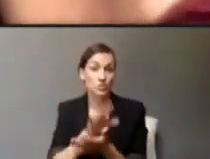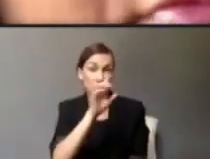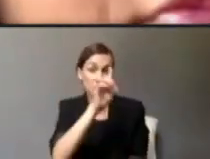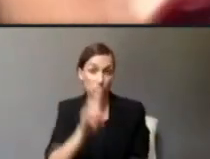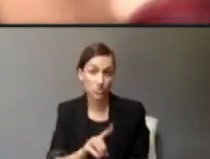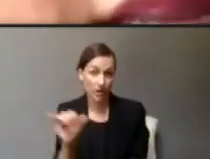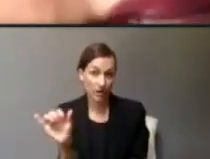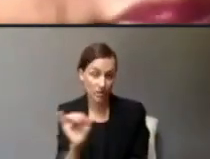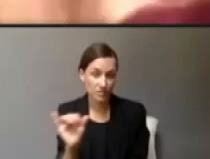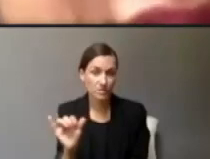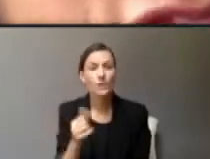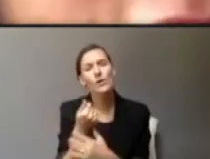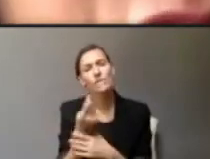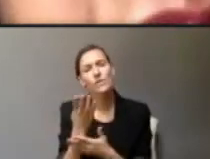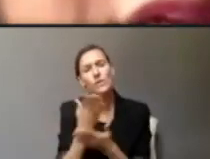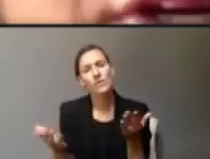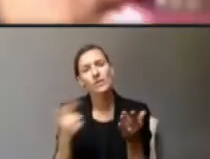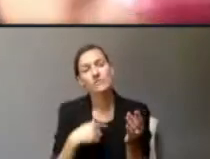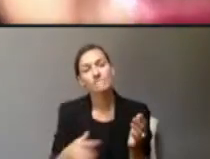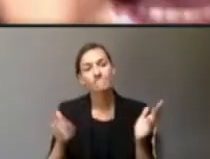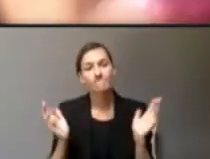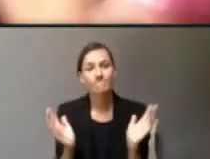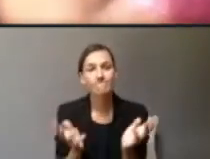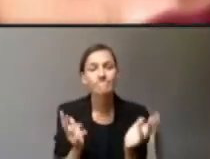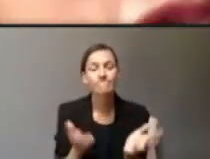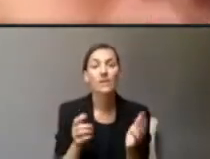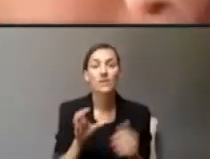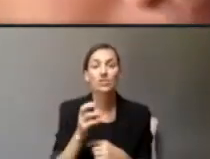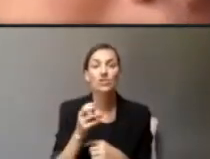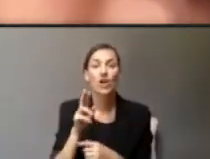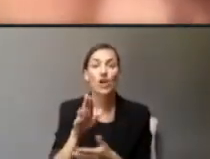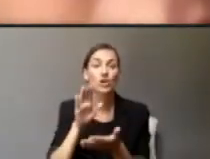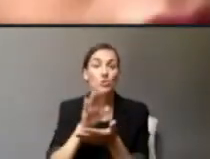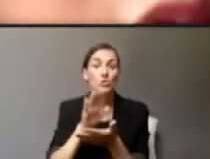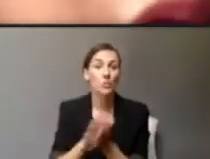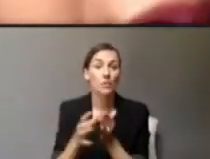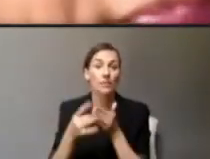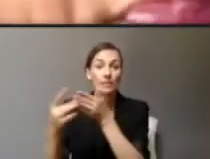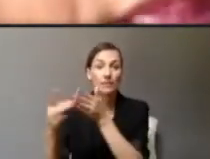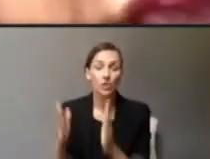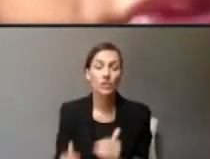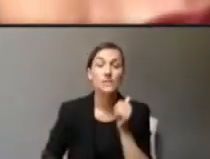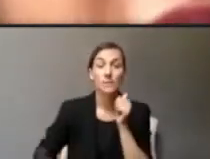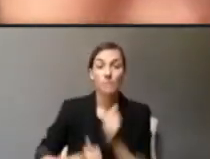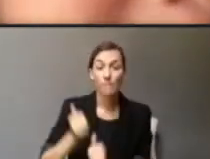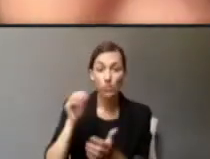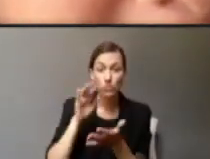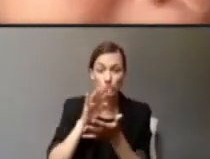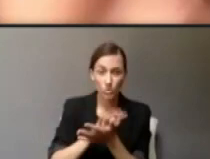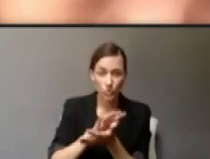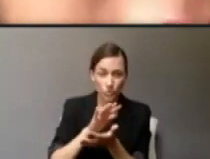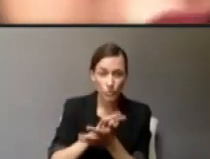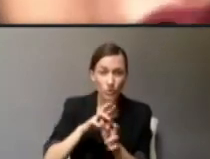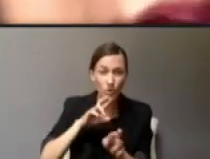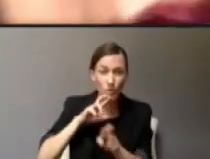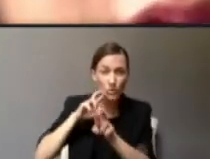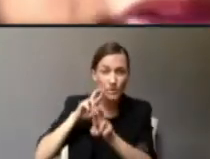things from talking to many of the charter school leaders, most schools are in response to